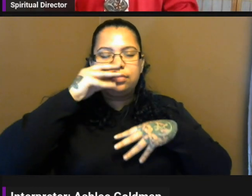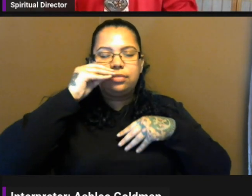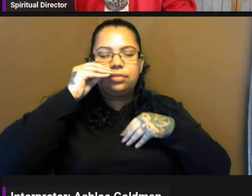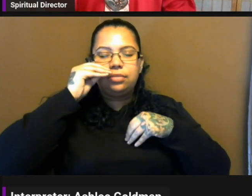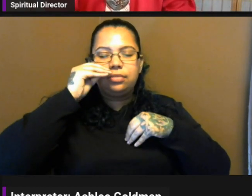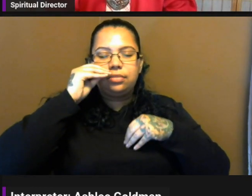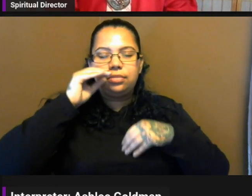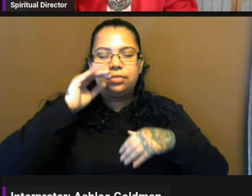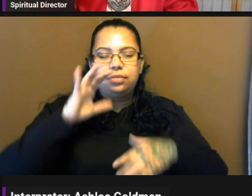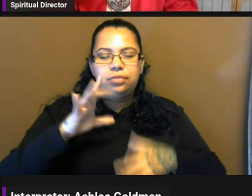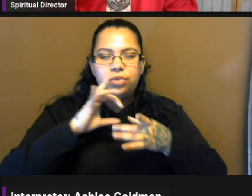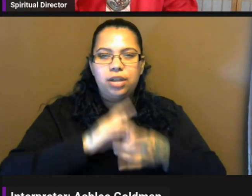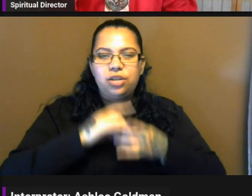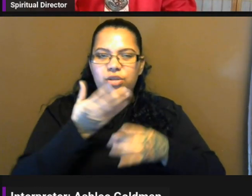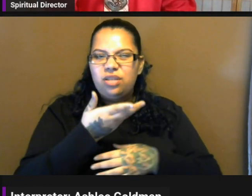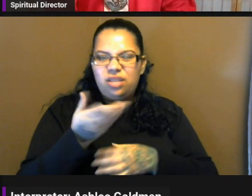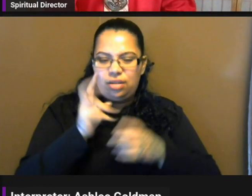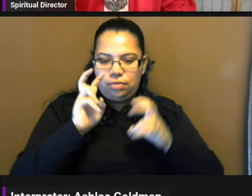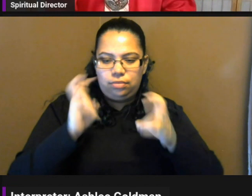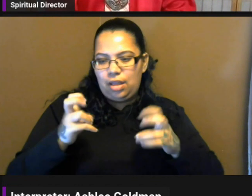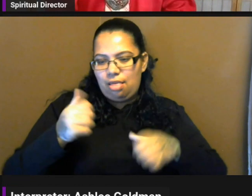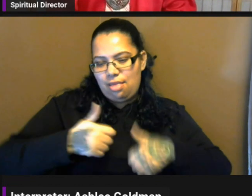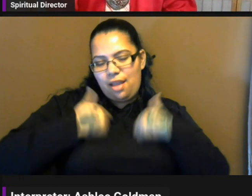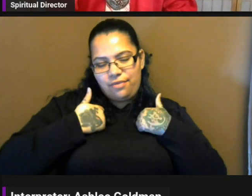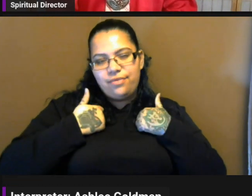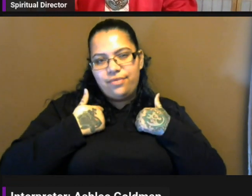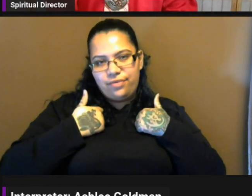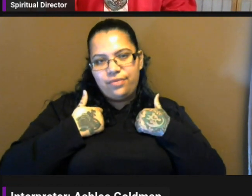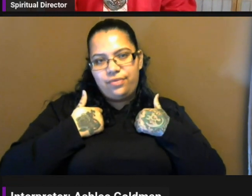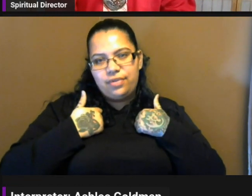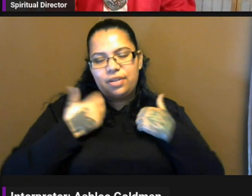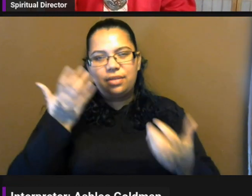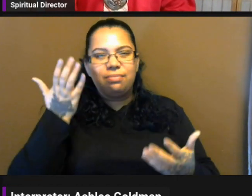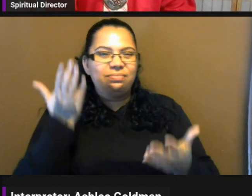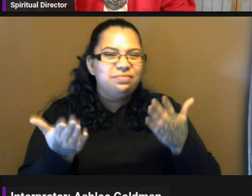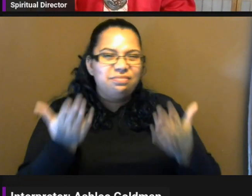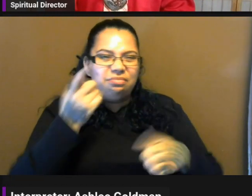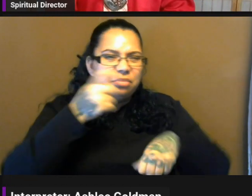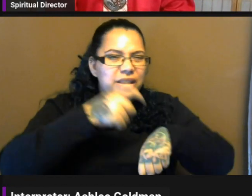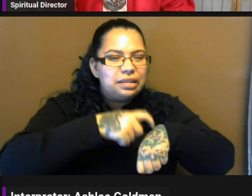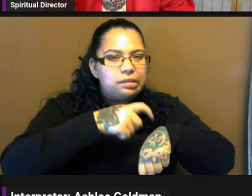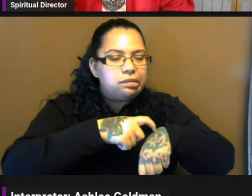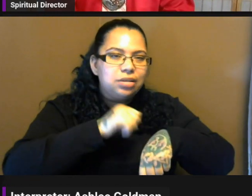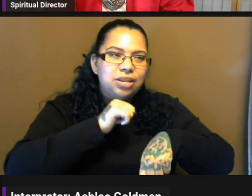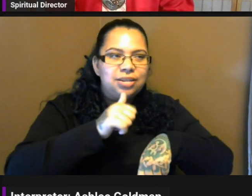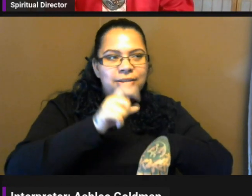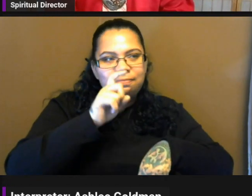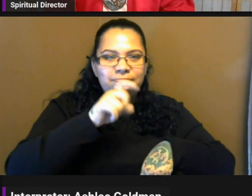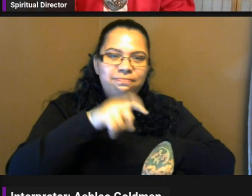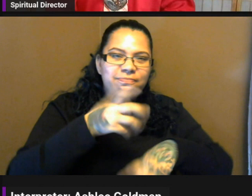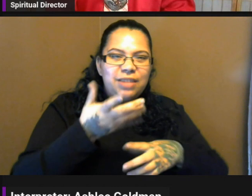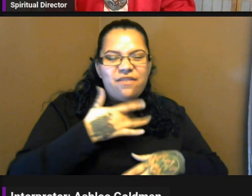life. Knowing that there may be times when we don't necessarily feel all